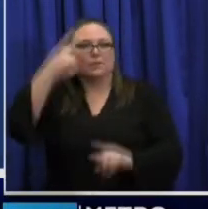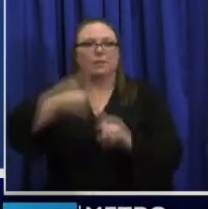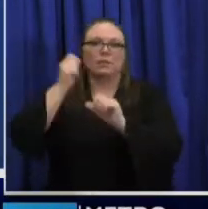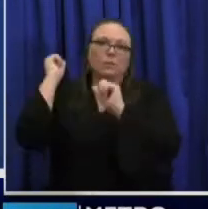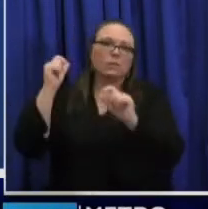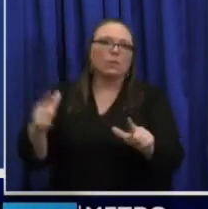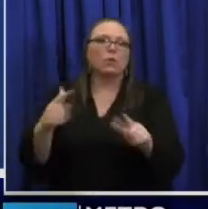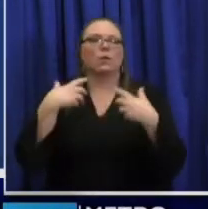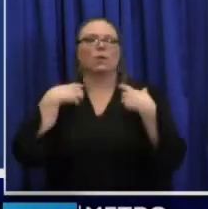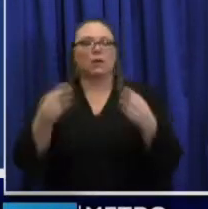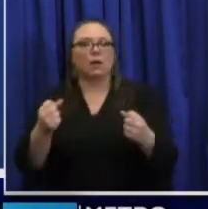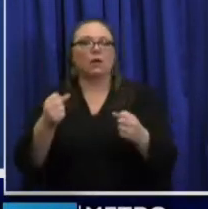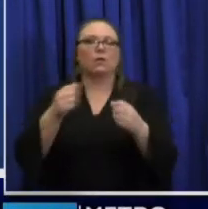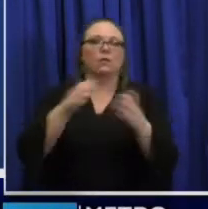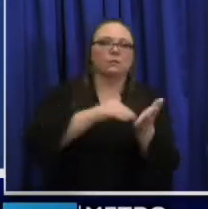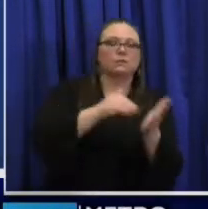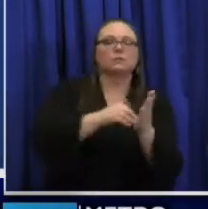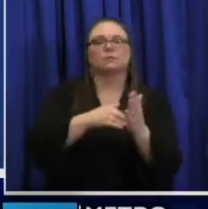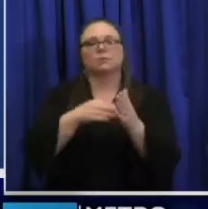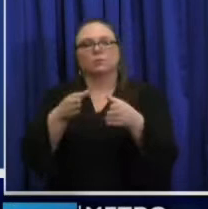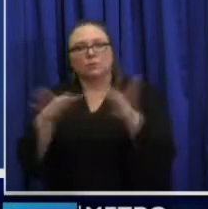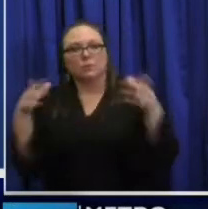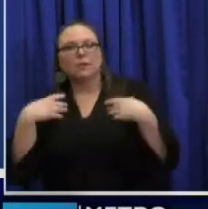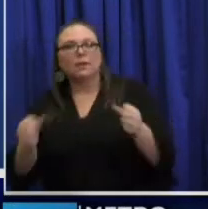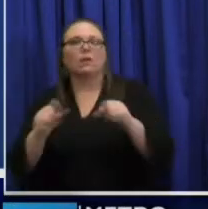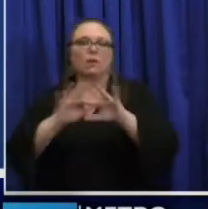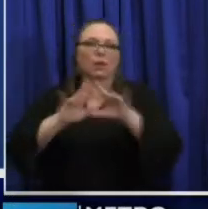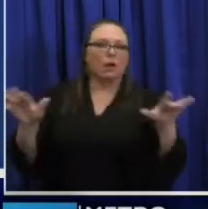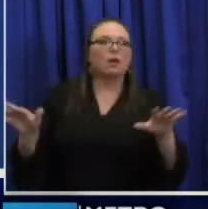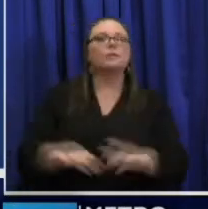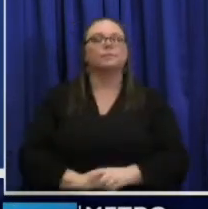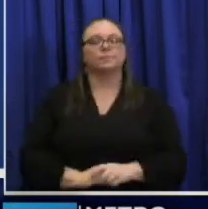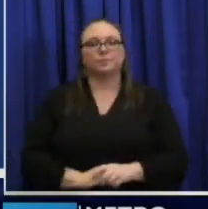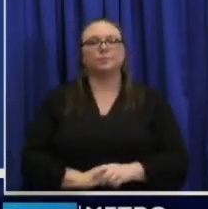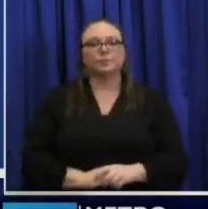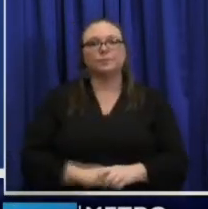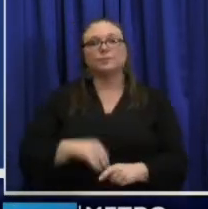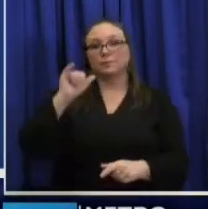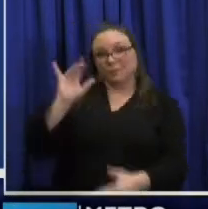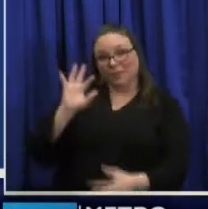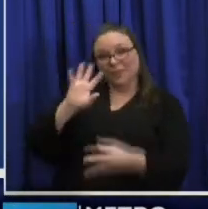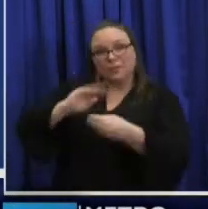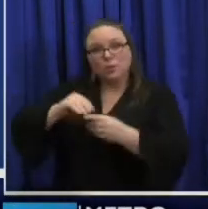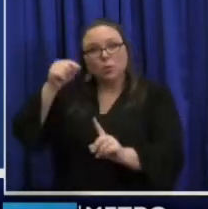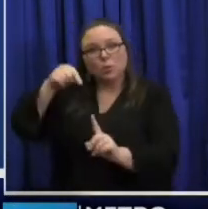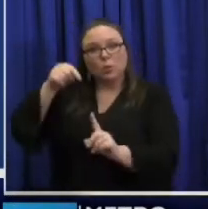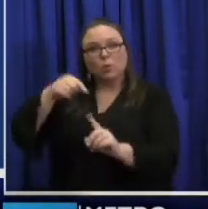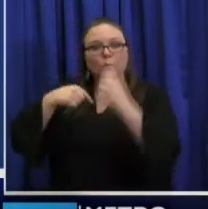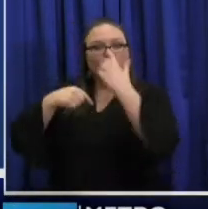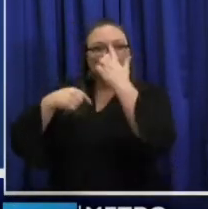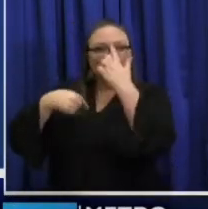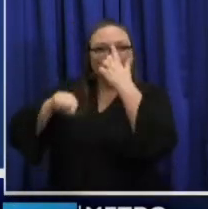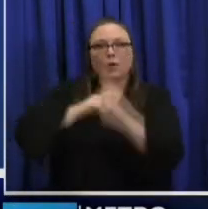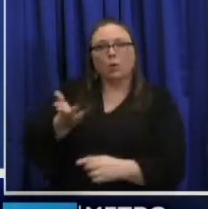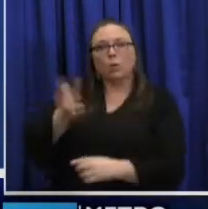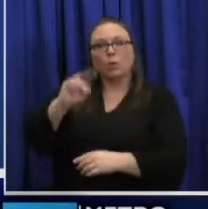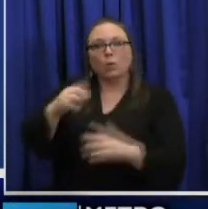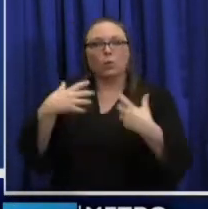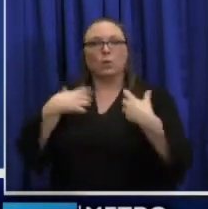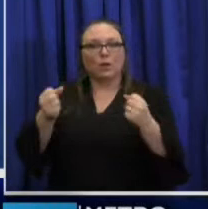health providers for these categories. Now, of this total, Our own health department has